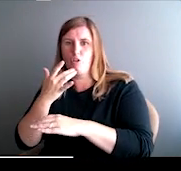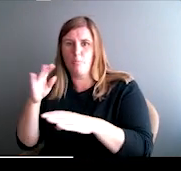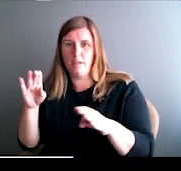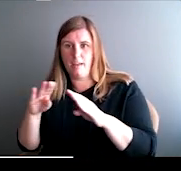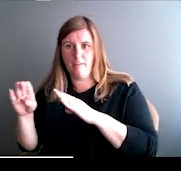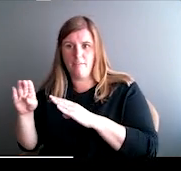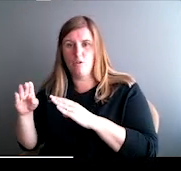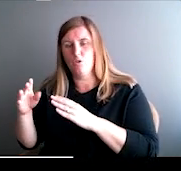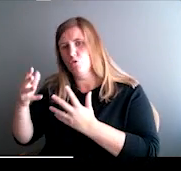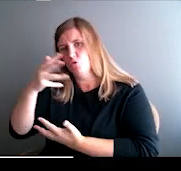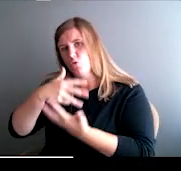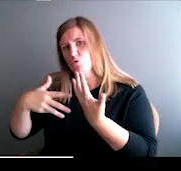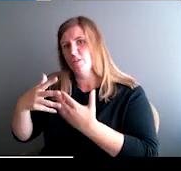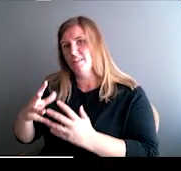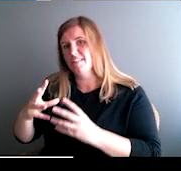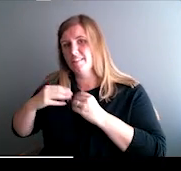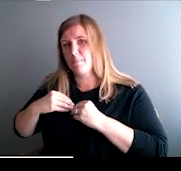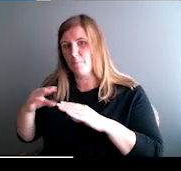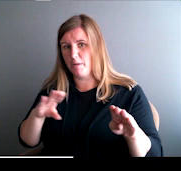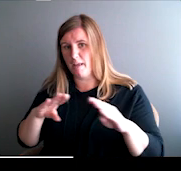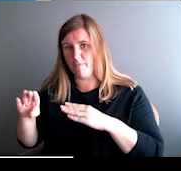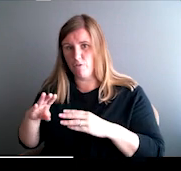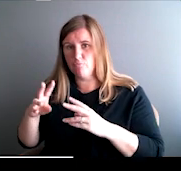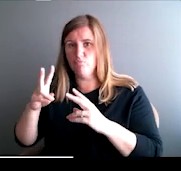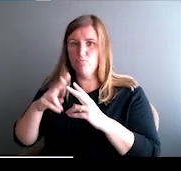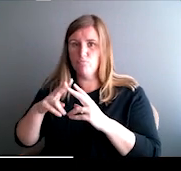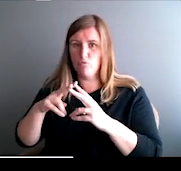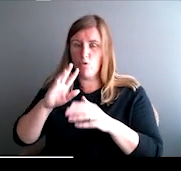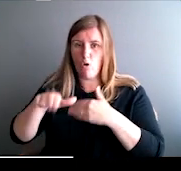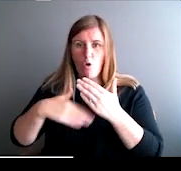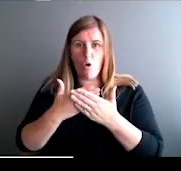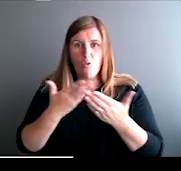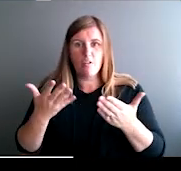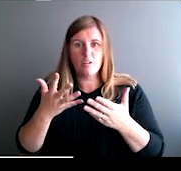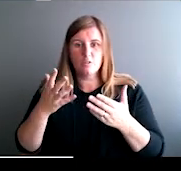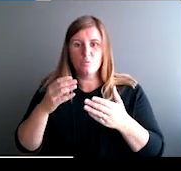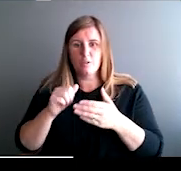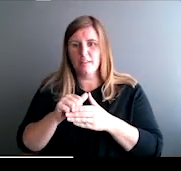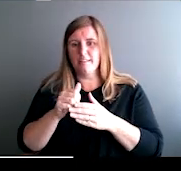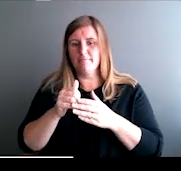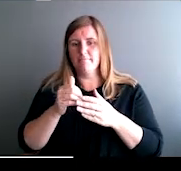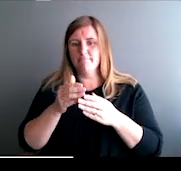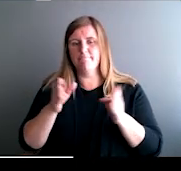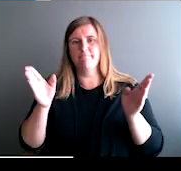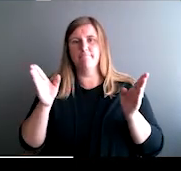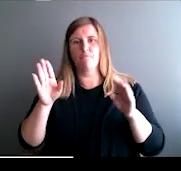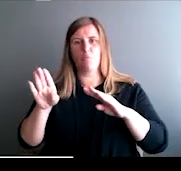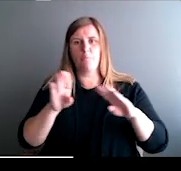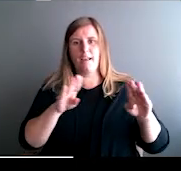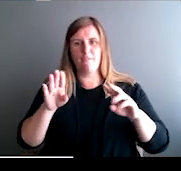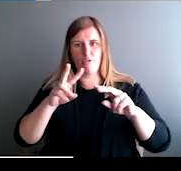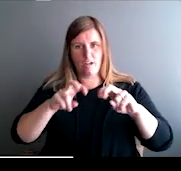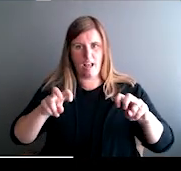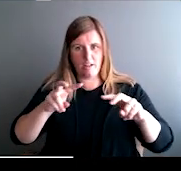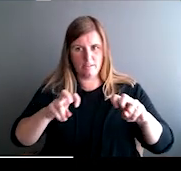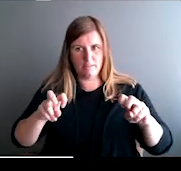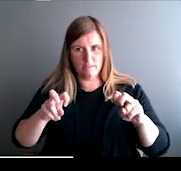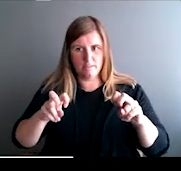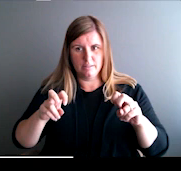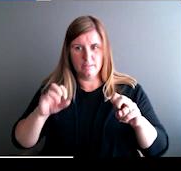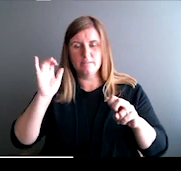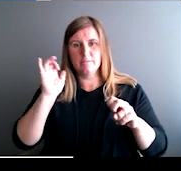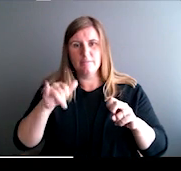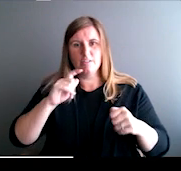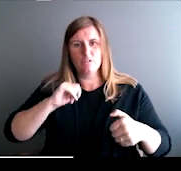increasing socially acceptable behavior. Those are all things within the purview of behavior analysis, and that is